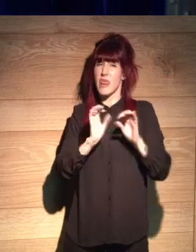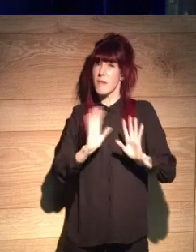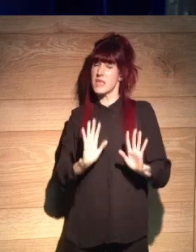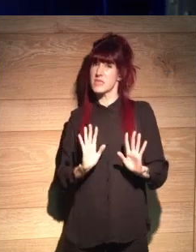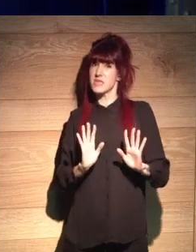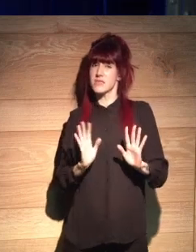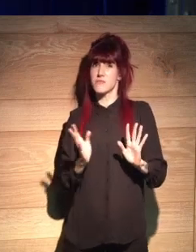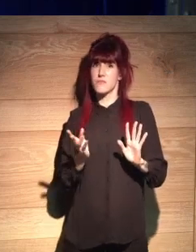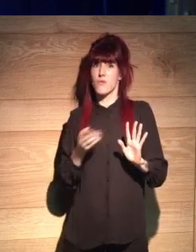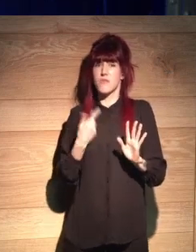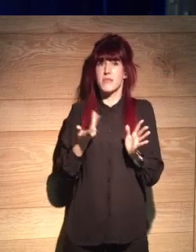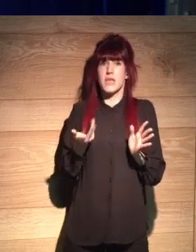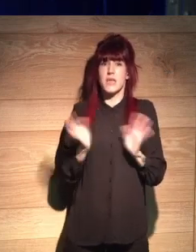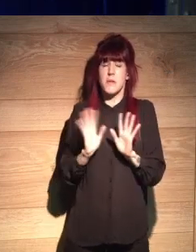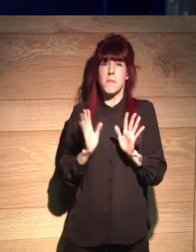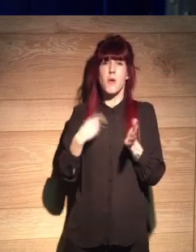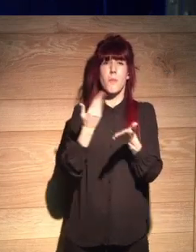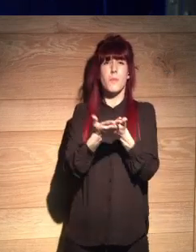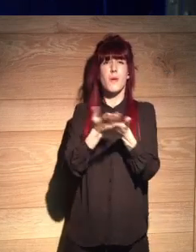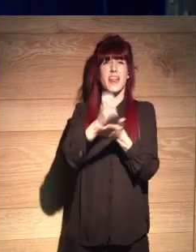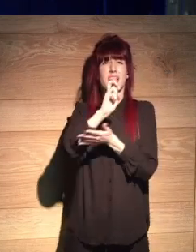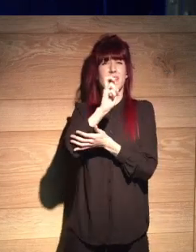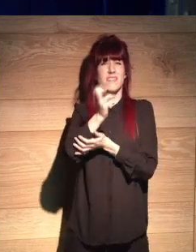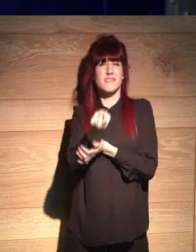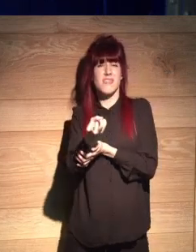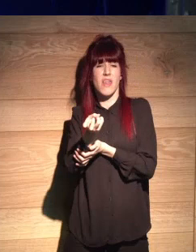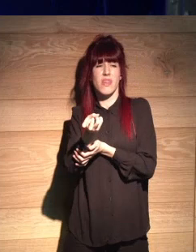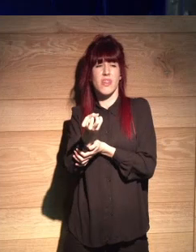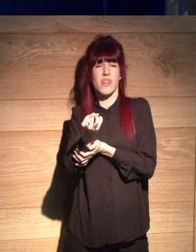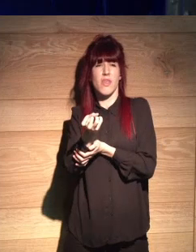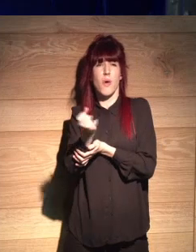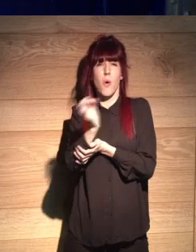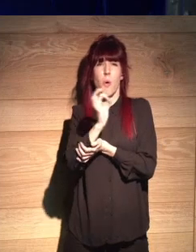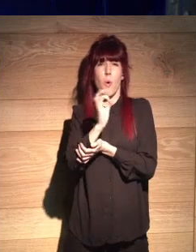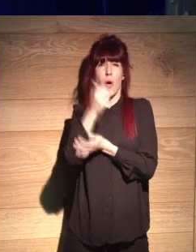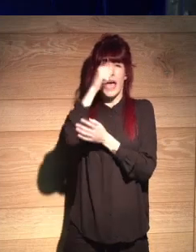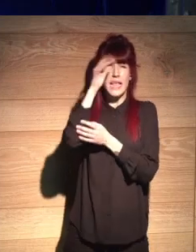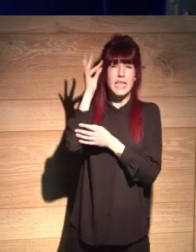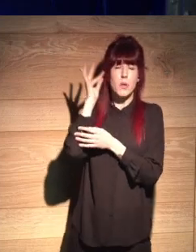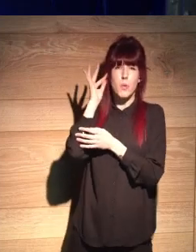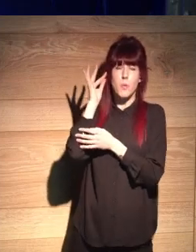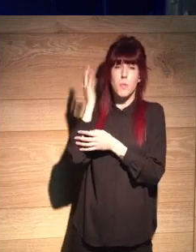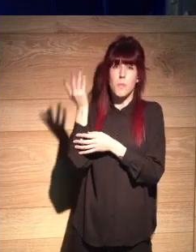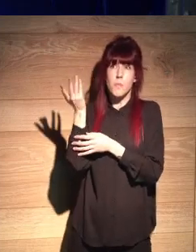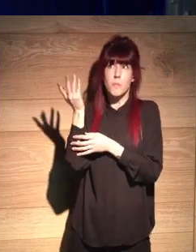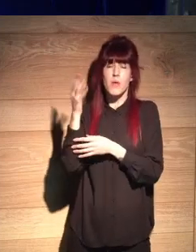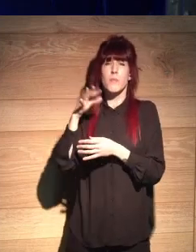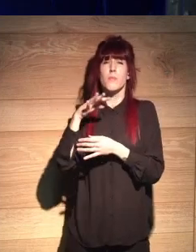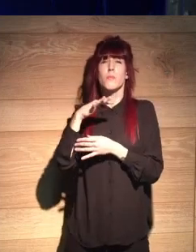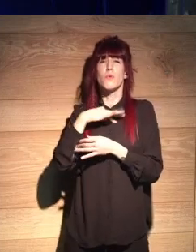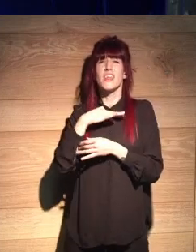checking the diversity or gender box? Can diversity be a real